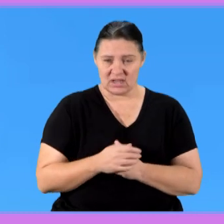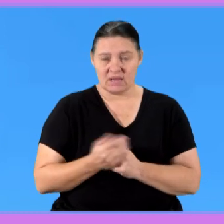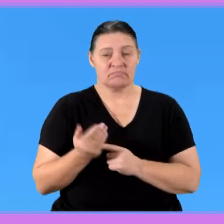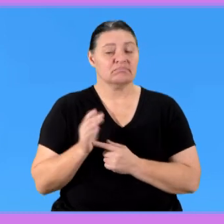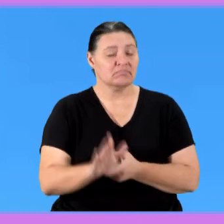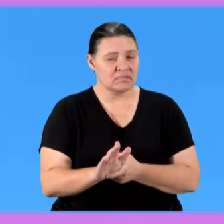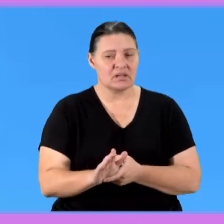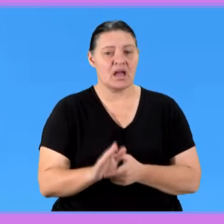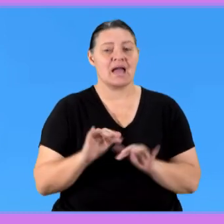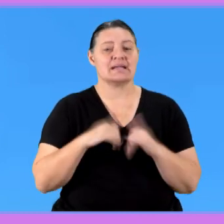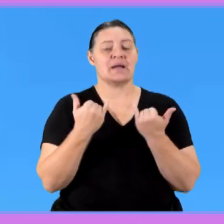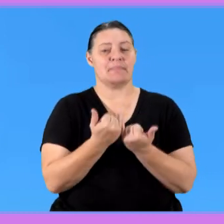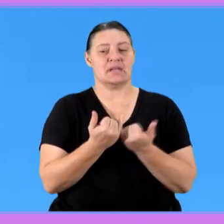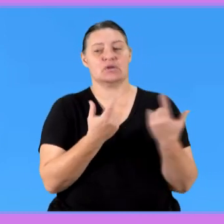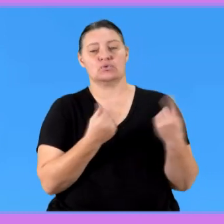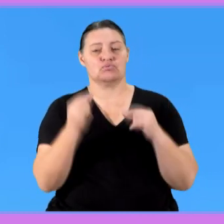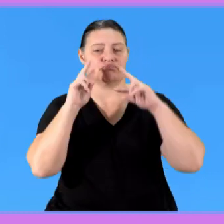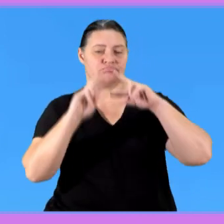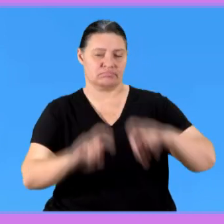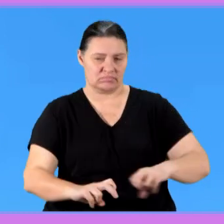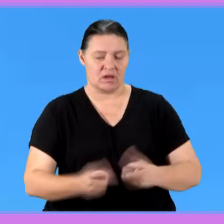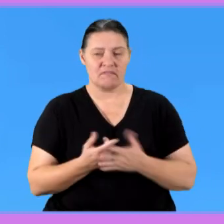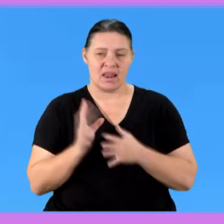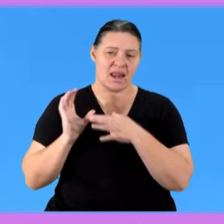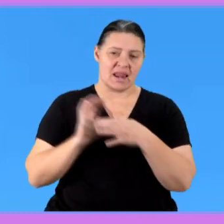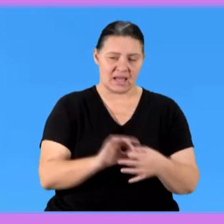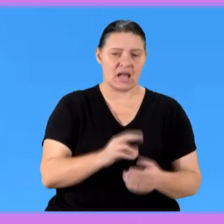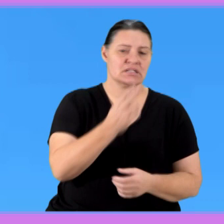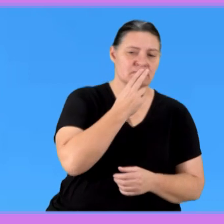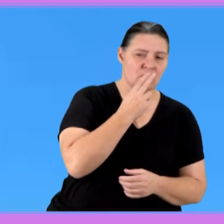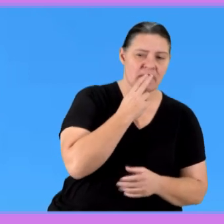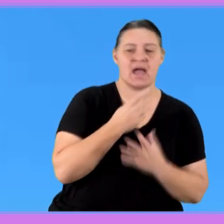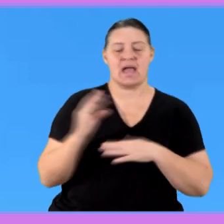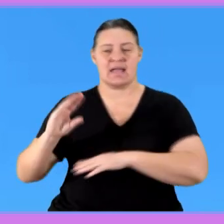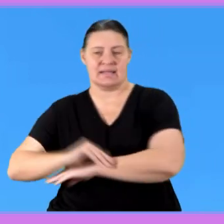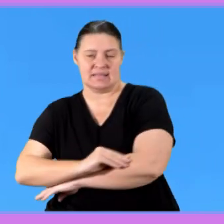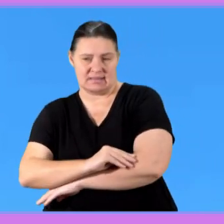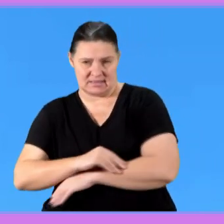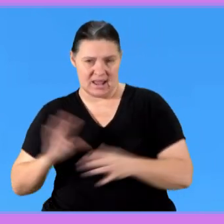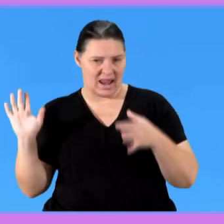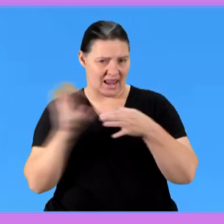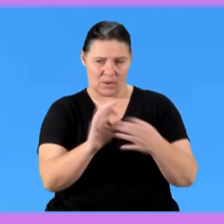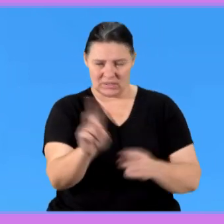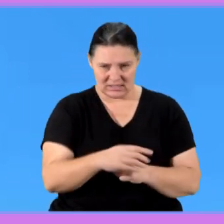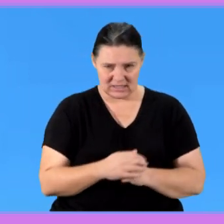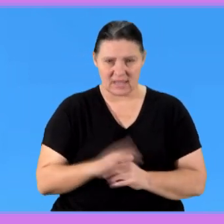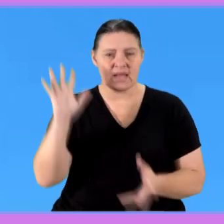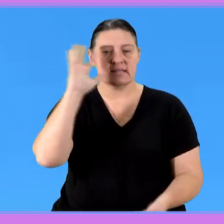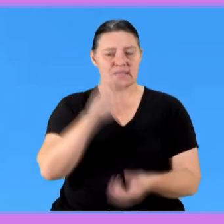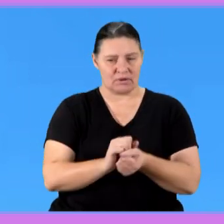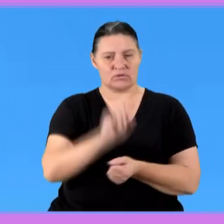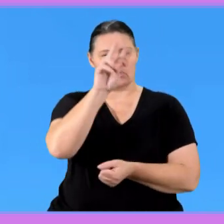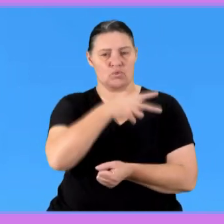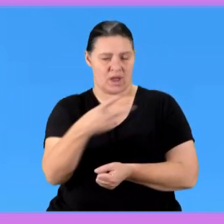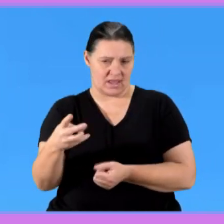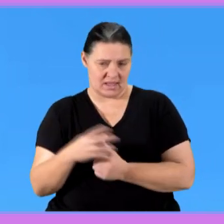I indicated a company is doing research into the link between smoking and cancer. Their results are